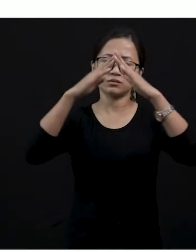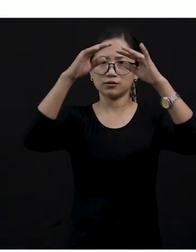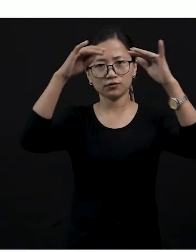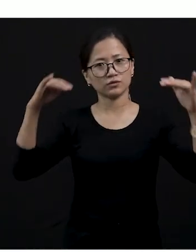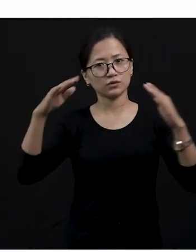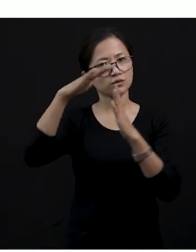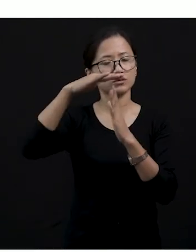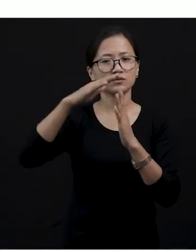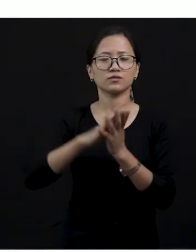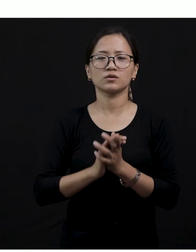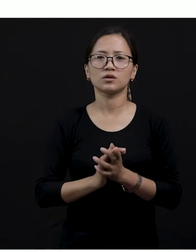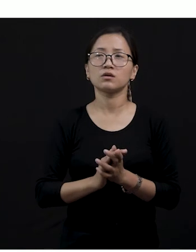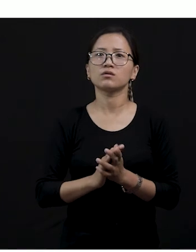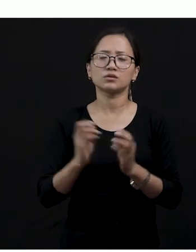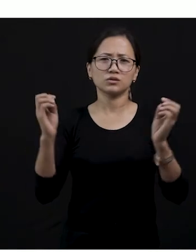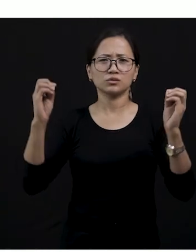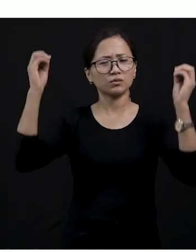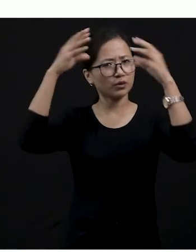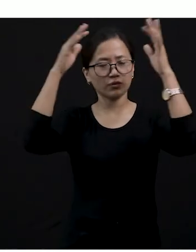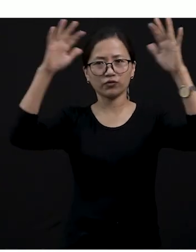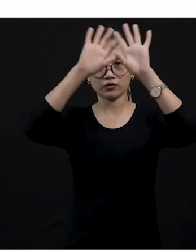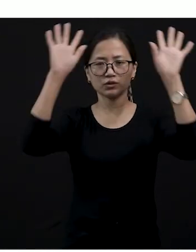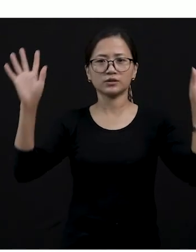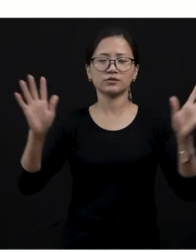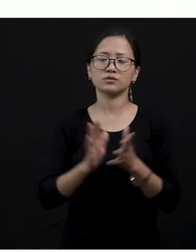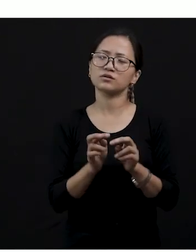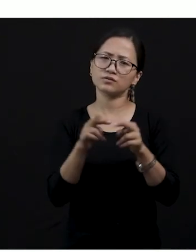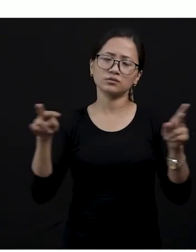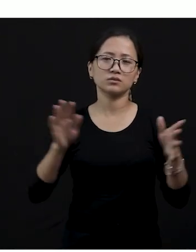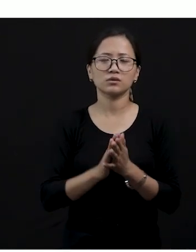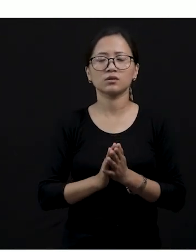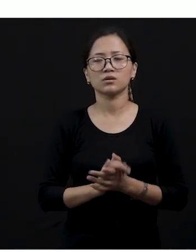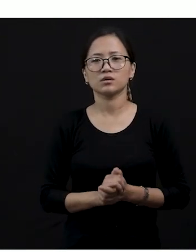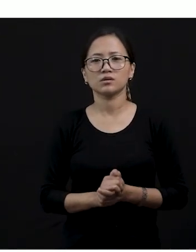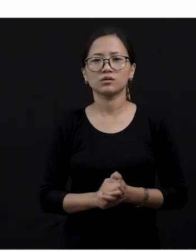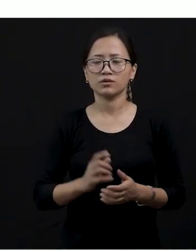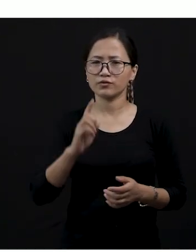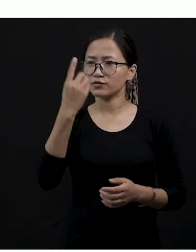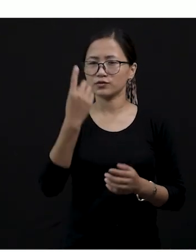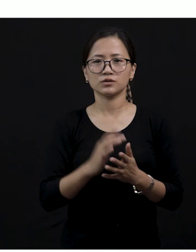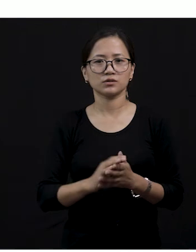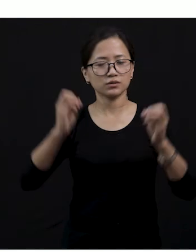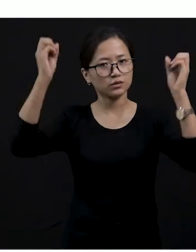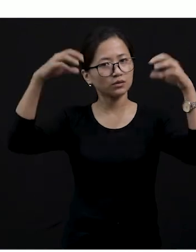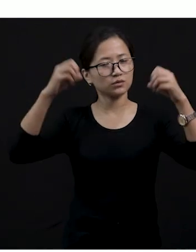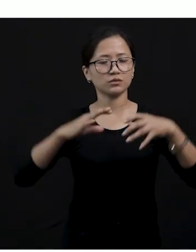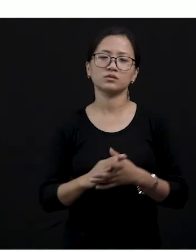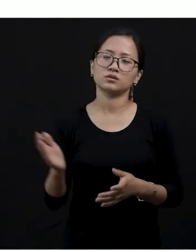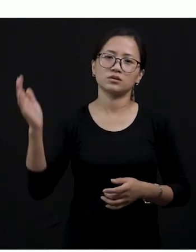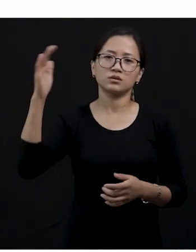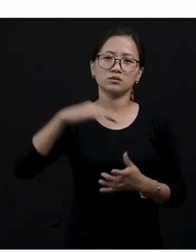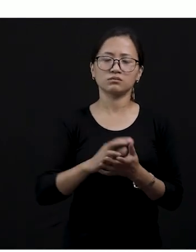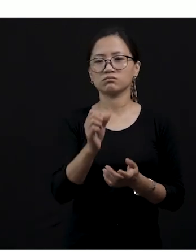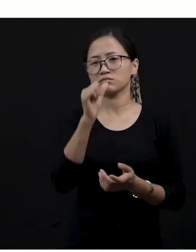rooftops and in the atmosphere. So many, gases and pollution. The first rains, when the first rain comes,